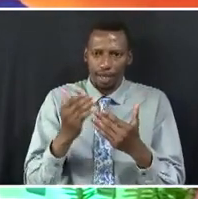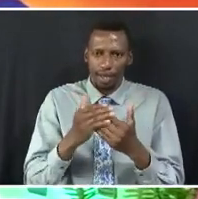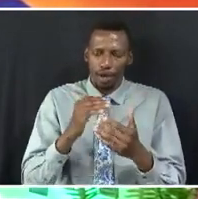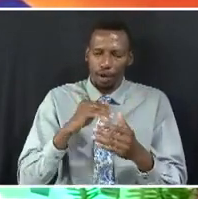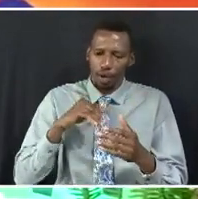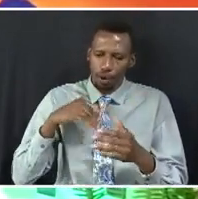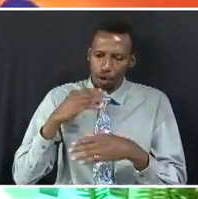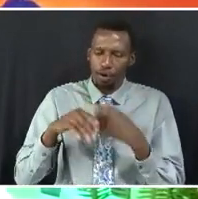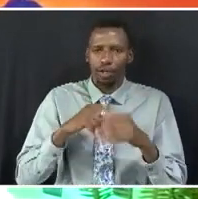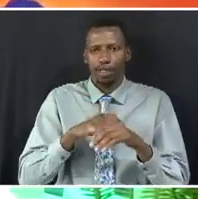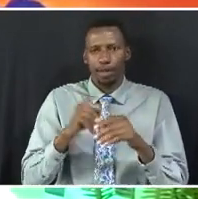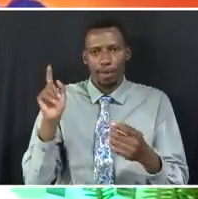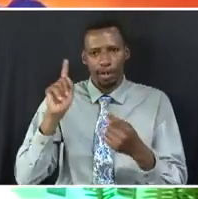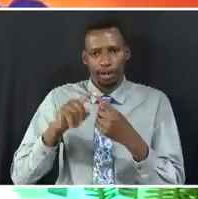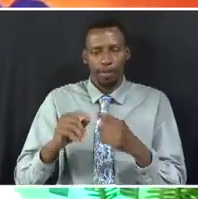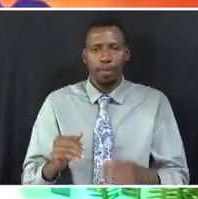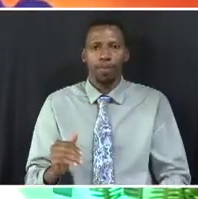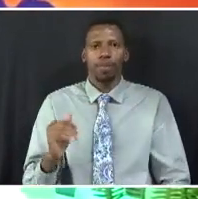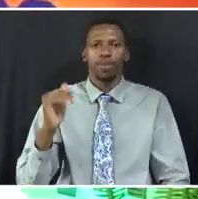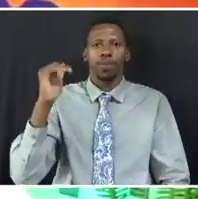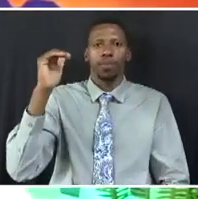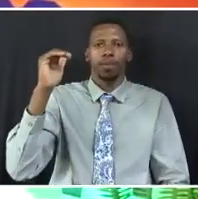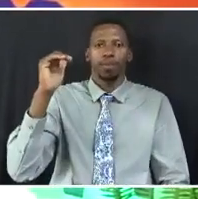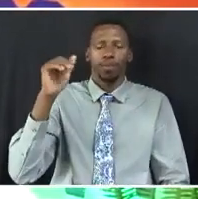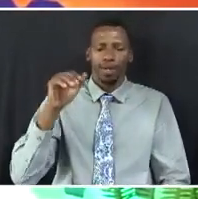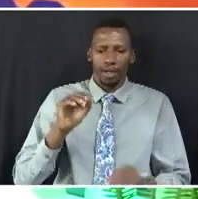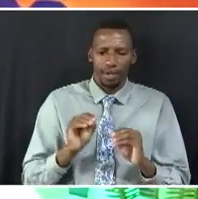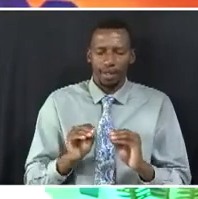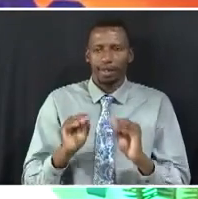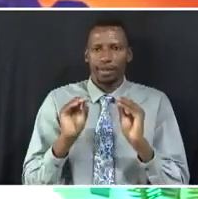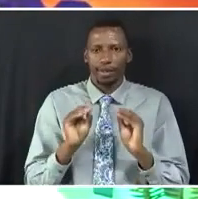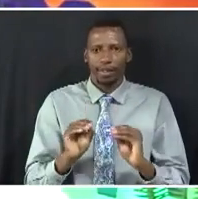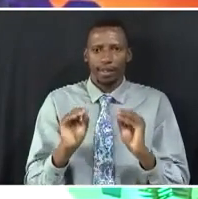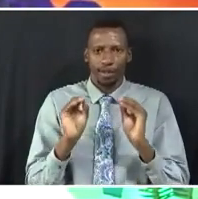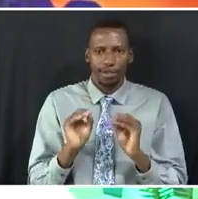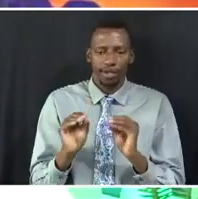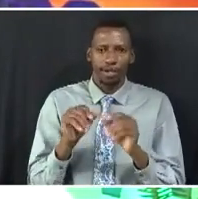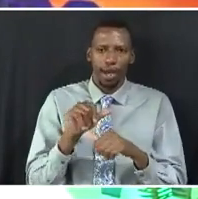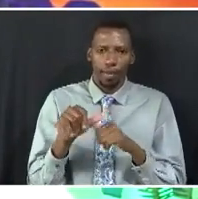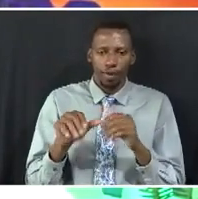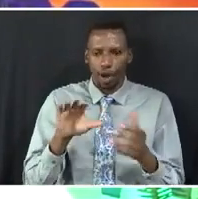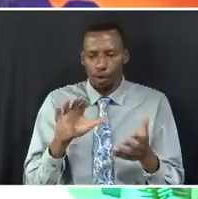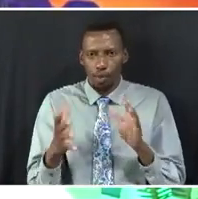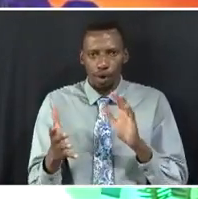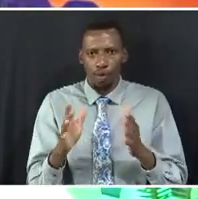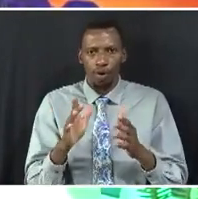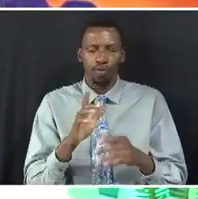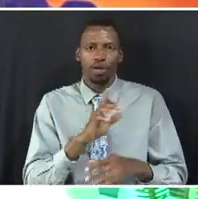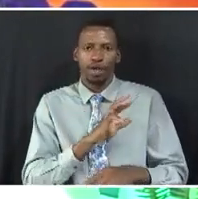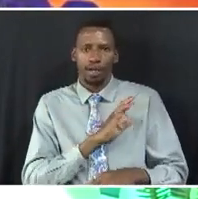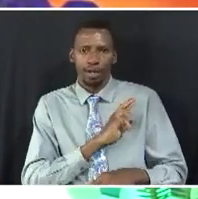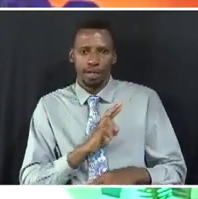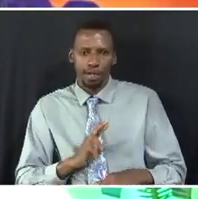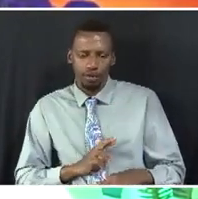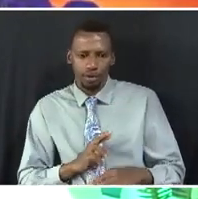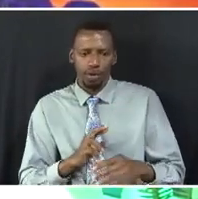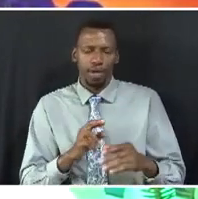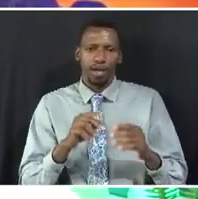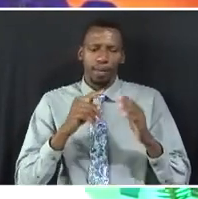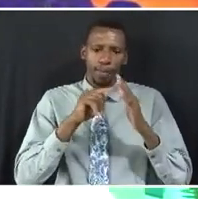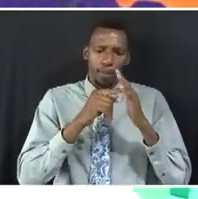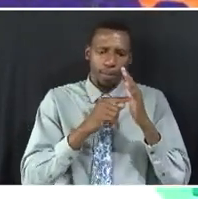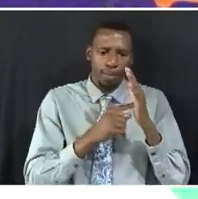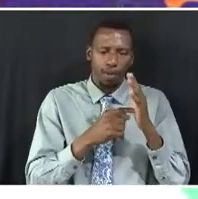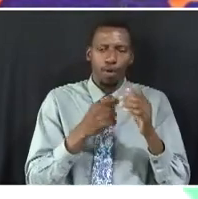up, being inculcated with the religion, the values, the core values of